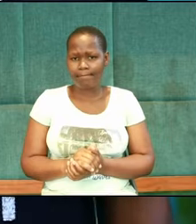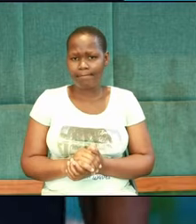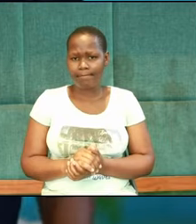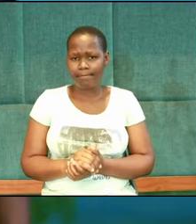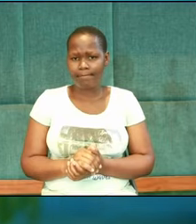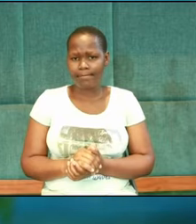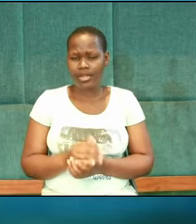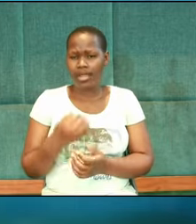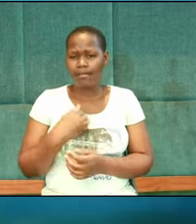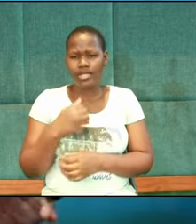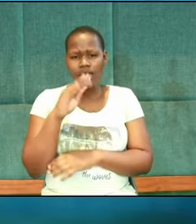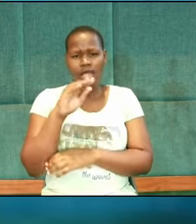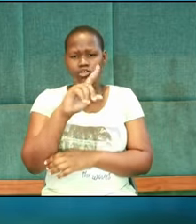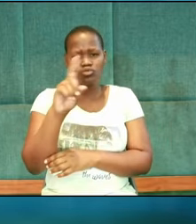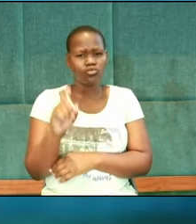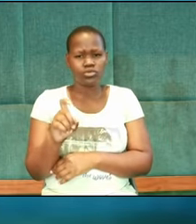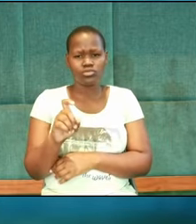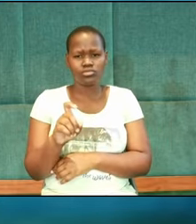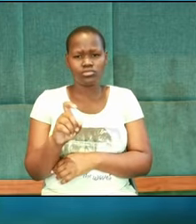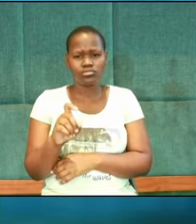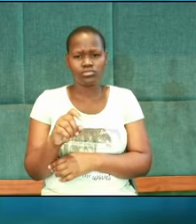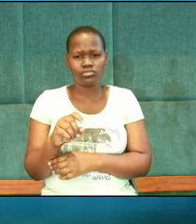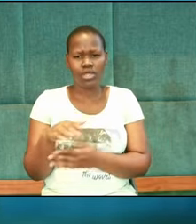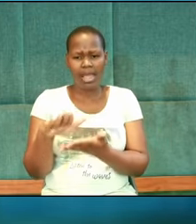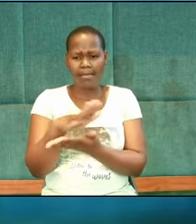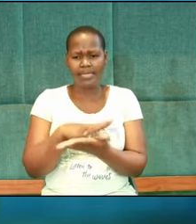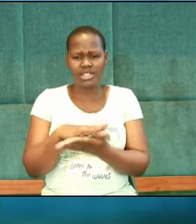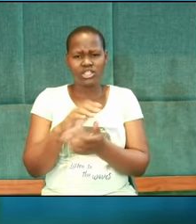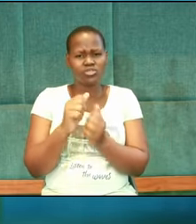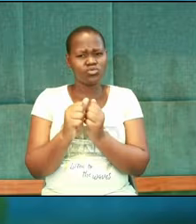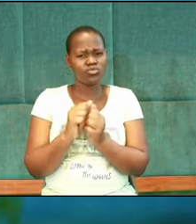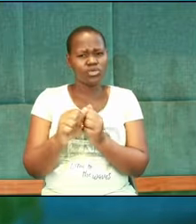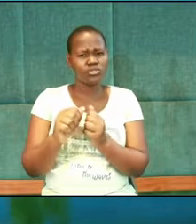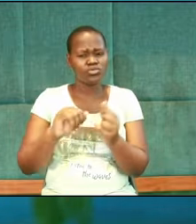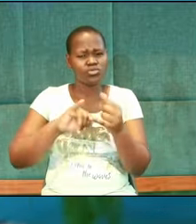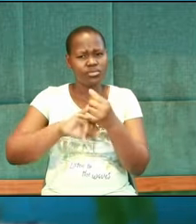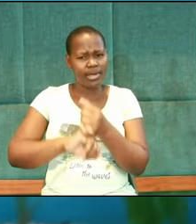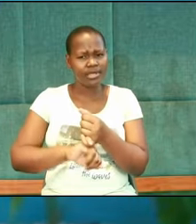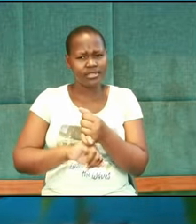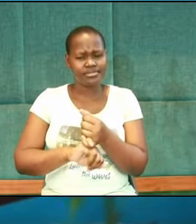Can I ask you a question? On what basis did you marry?